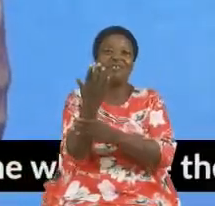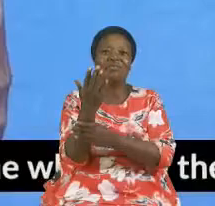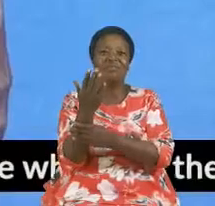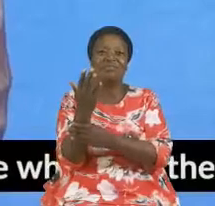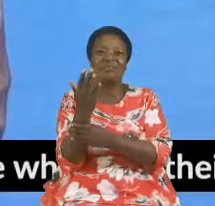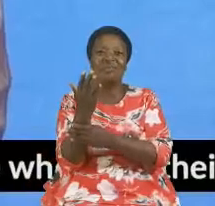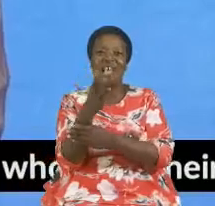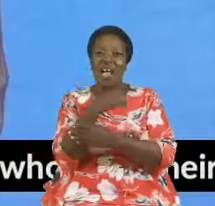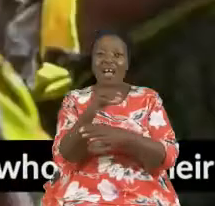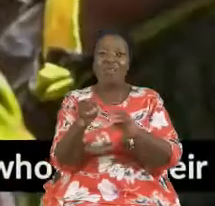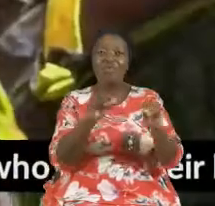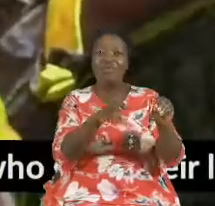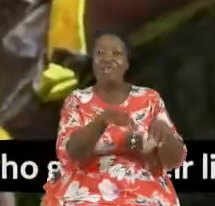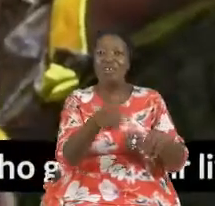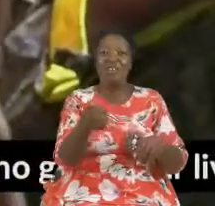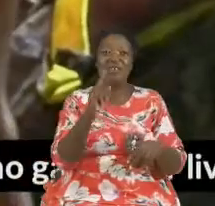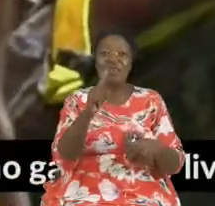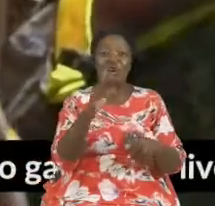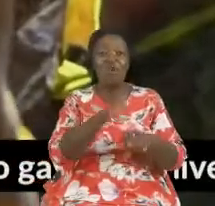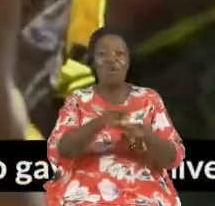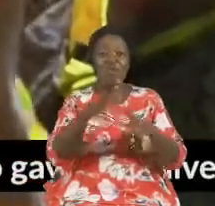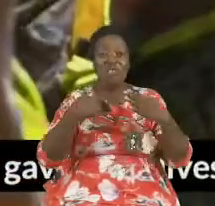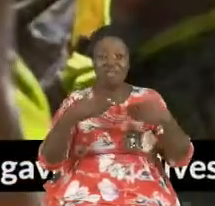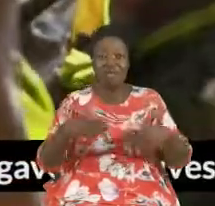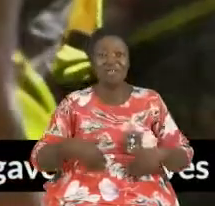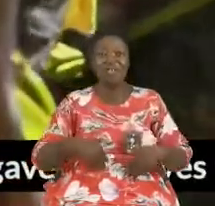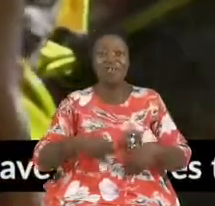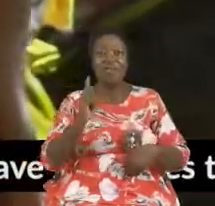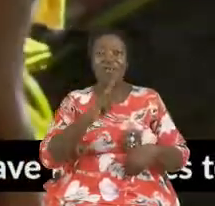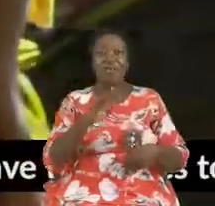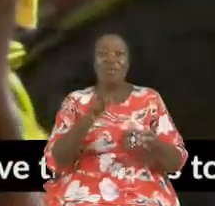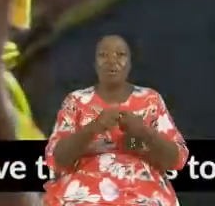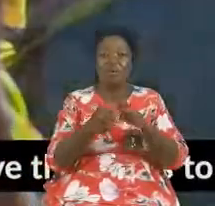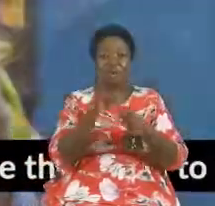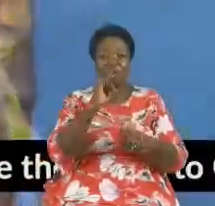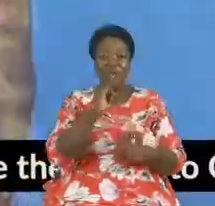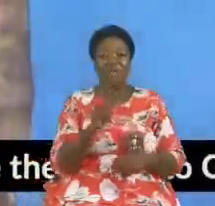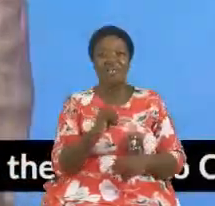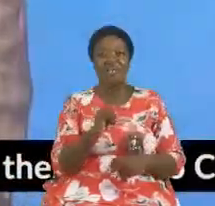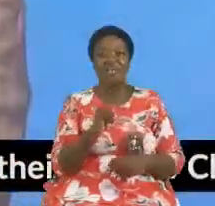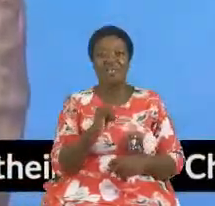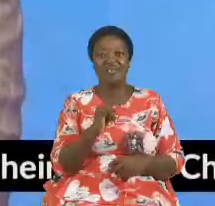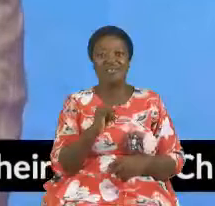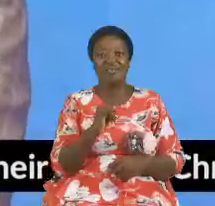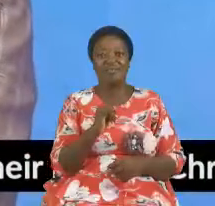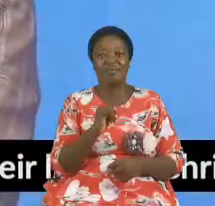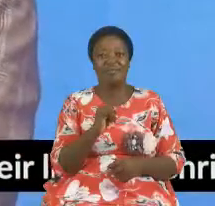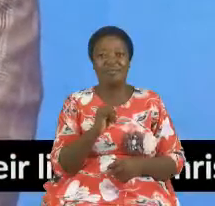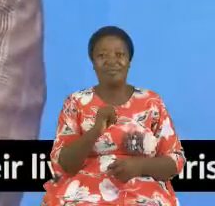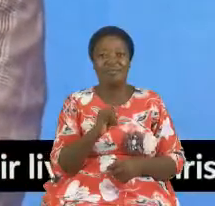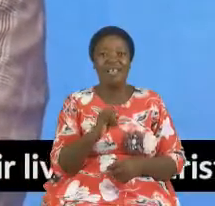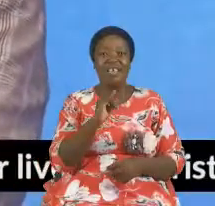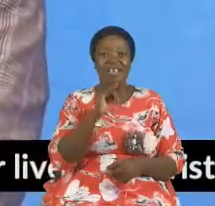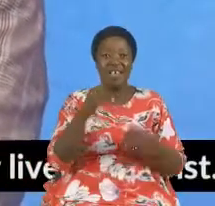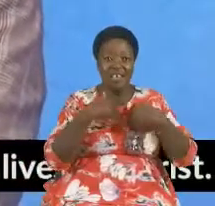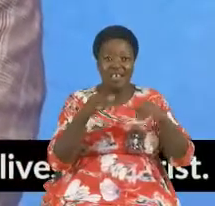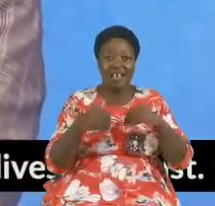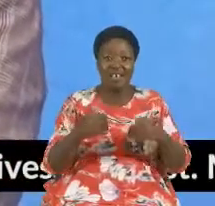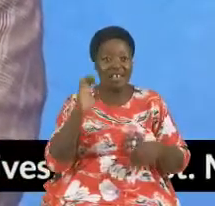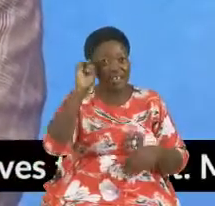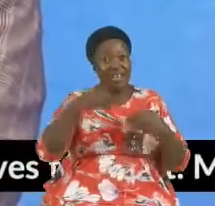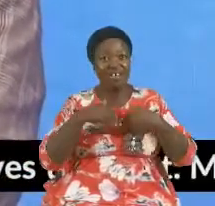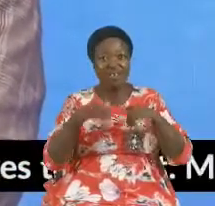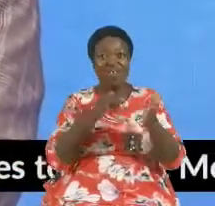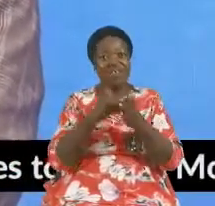there. You raise up your hand and you lay the other hand on yourself where you hurt, where the